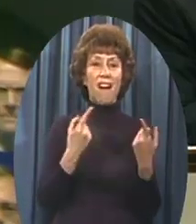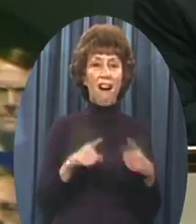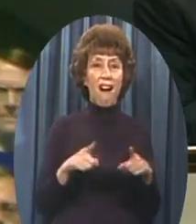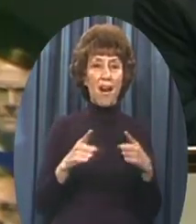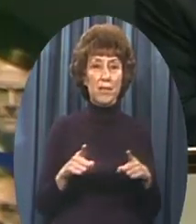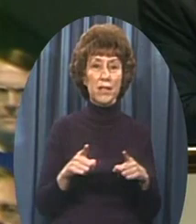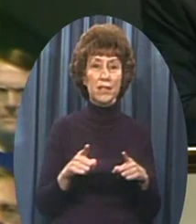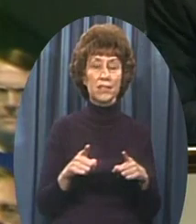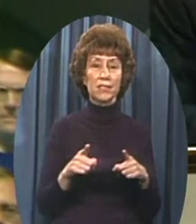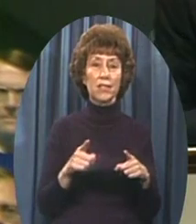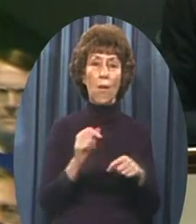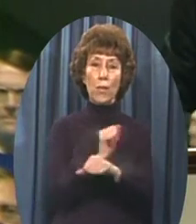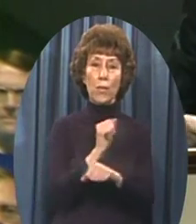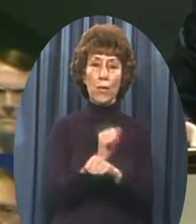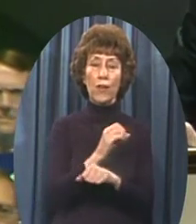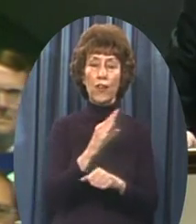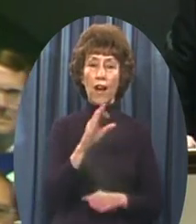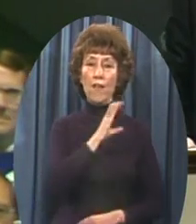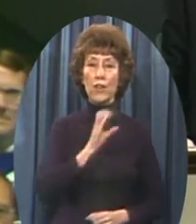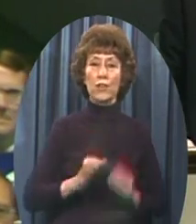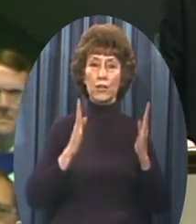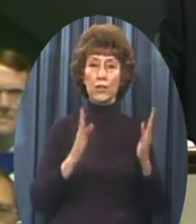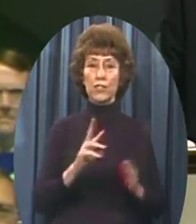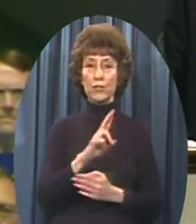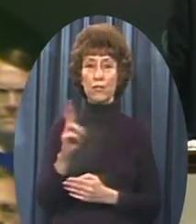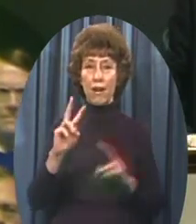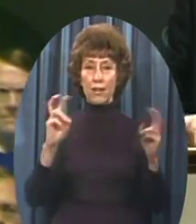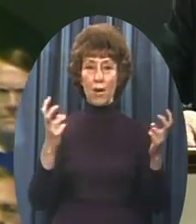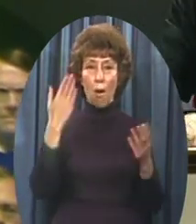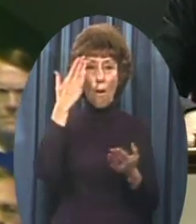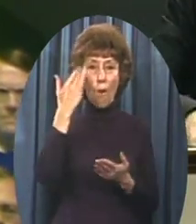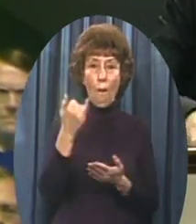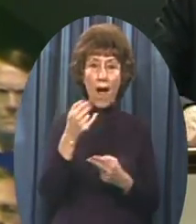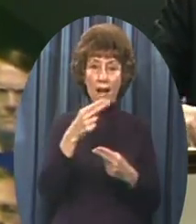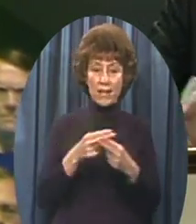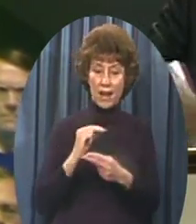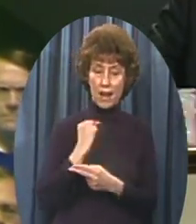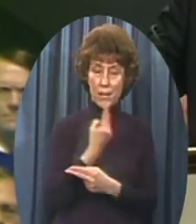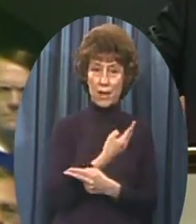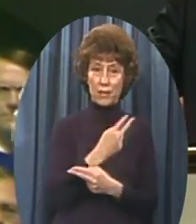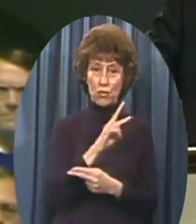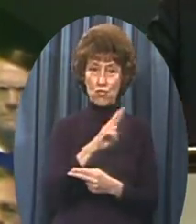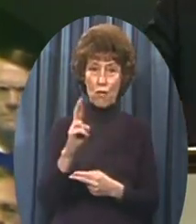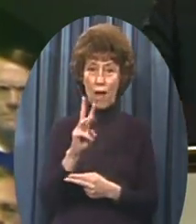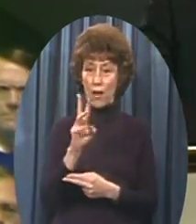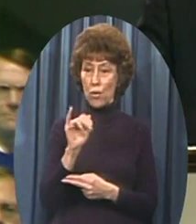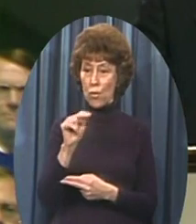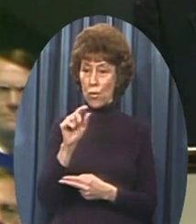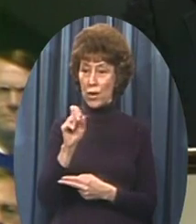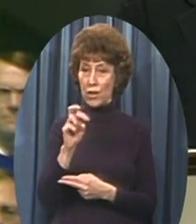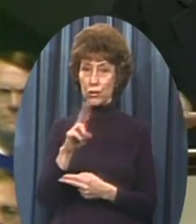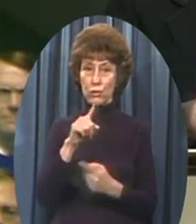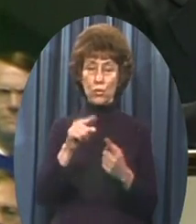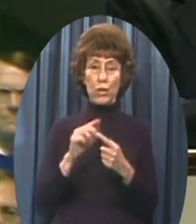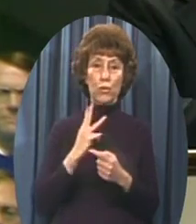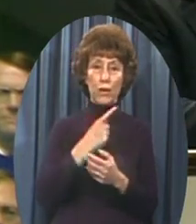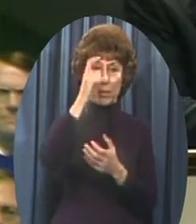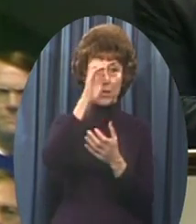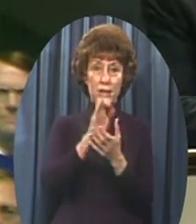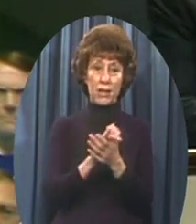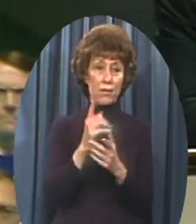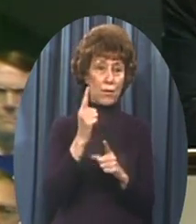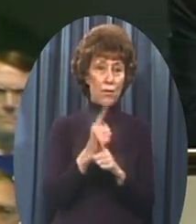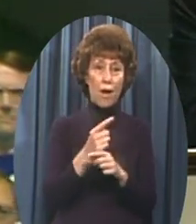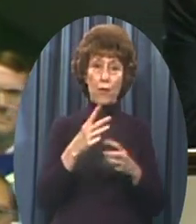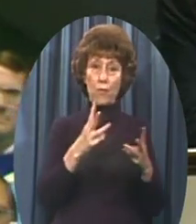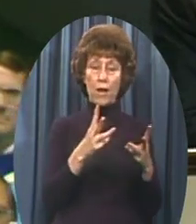are we called right-wingers when we just believe in the family, morality, traditional Christianity, the Judeo-Christian ethic? Now, here's